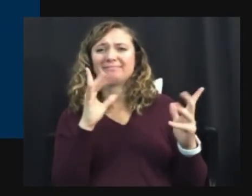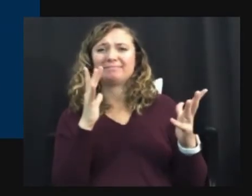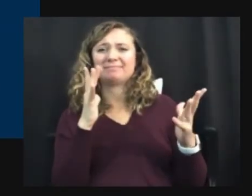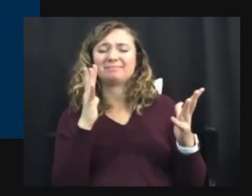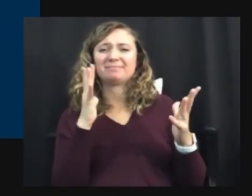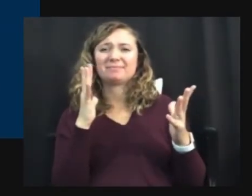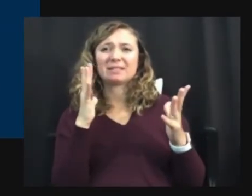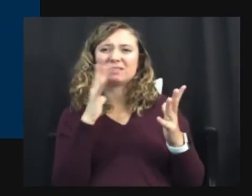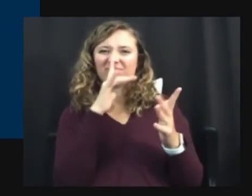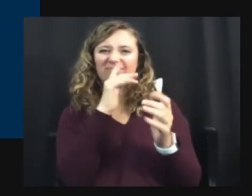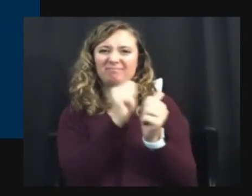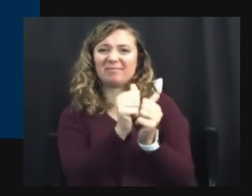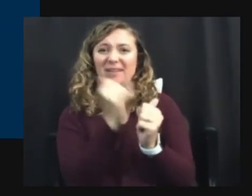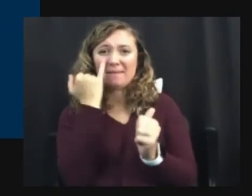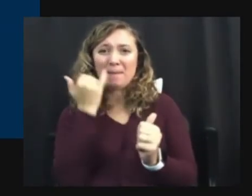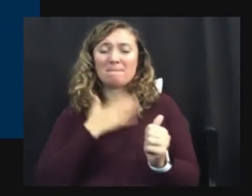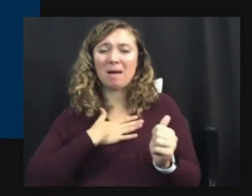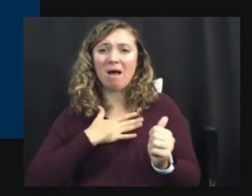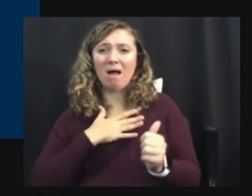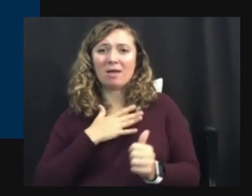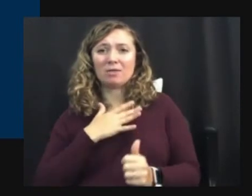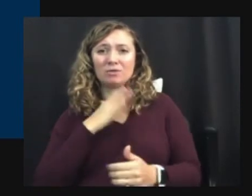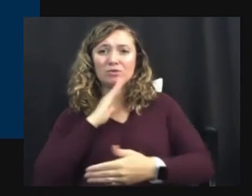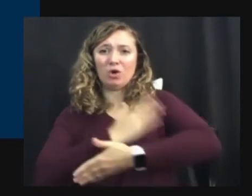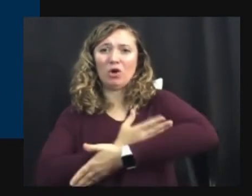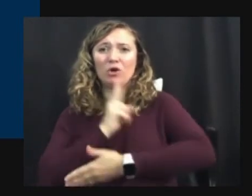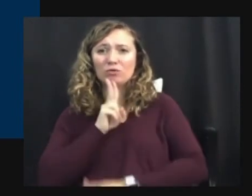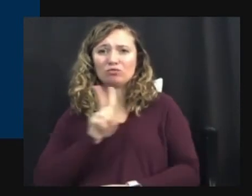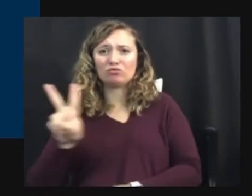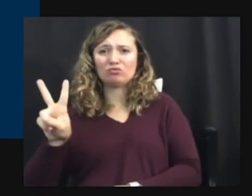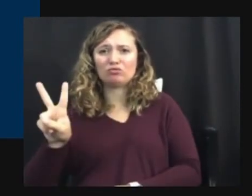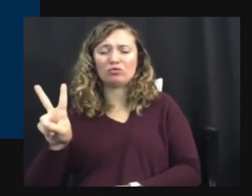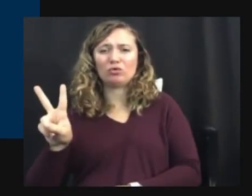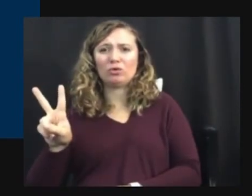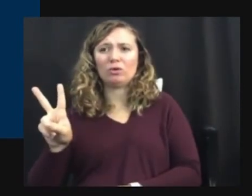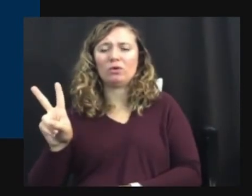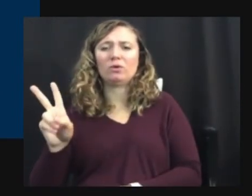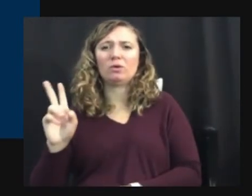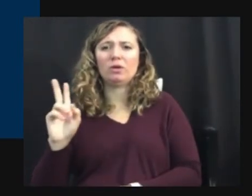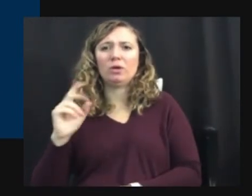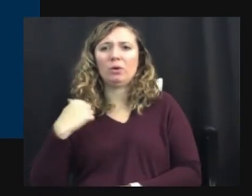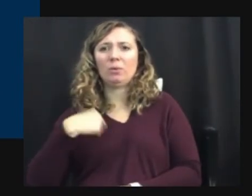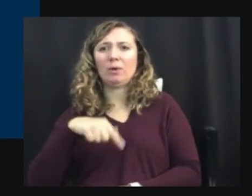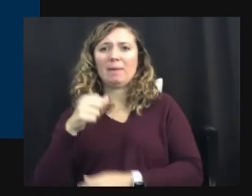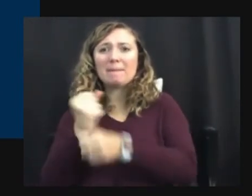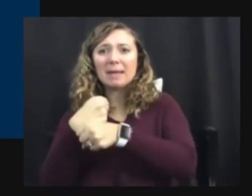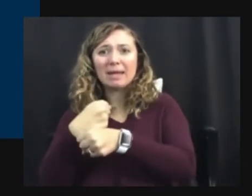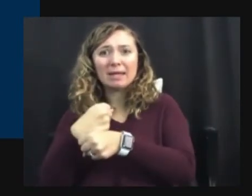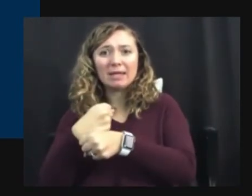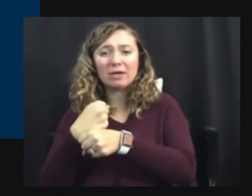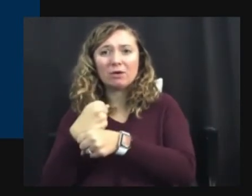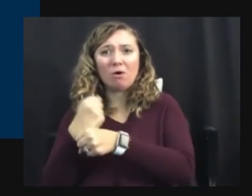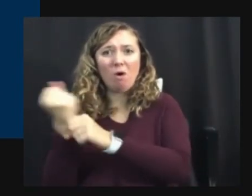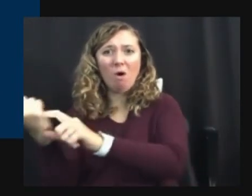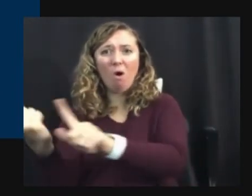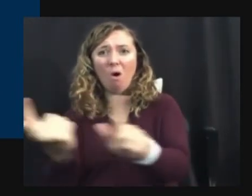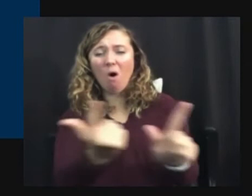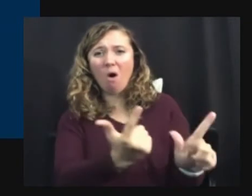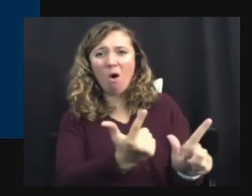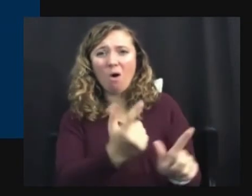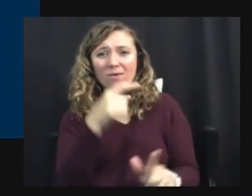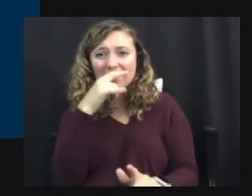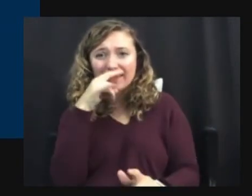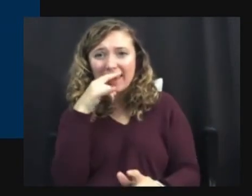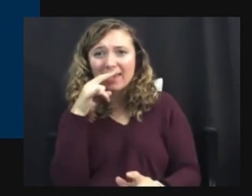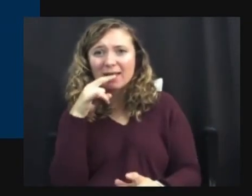because my daughter was reading at age 2, we made every other child do intensive